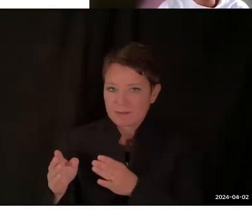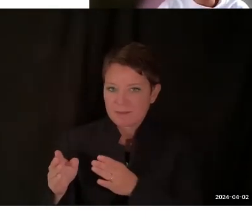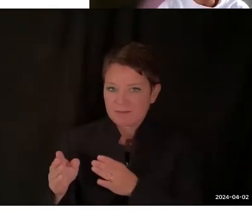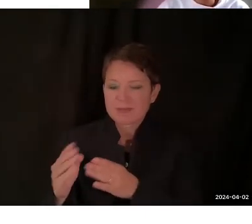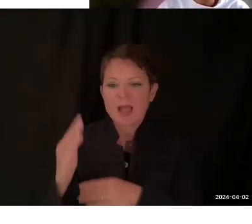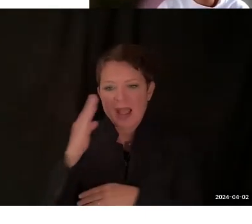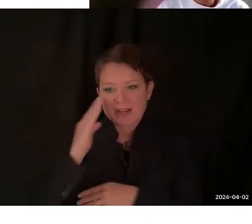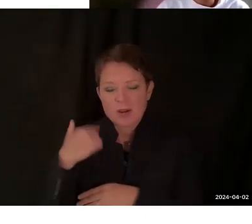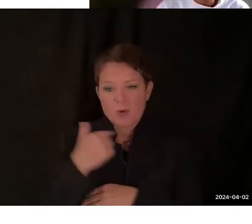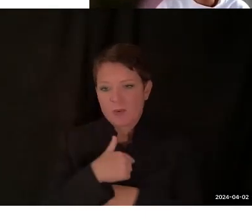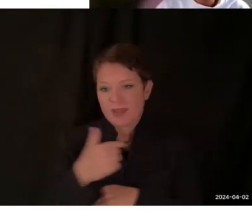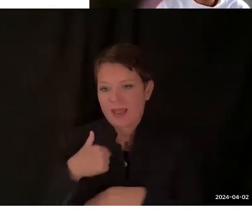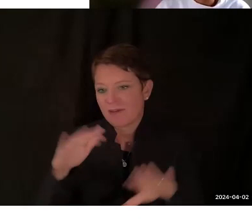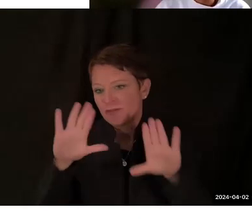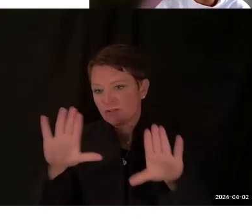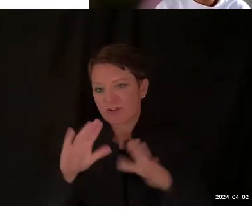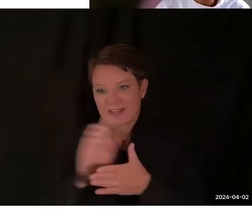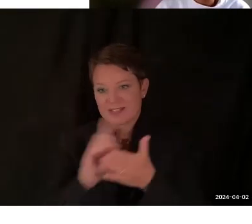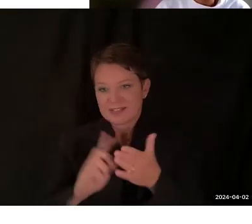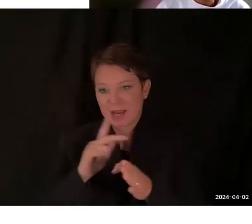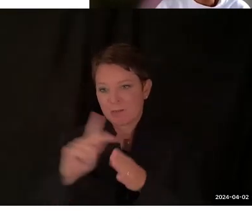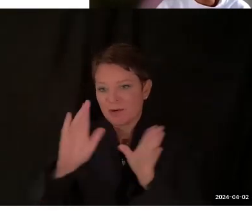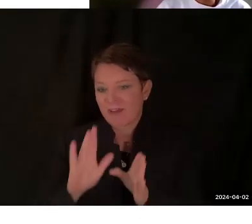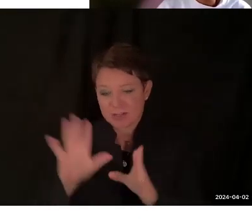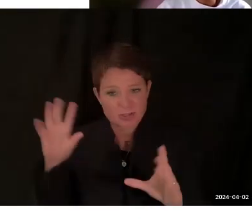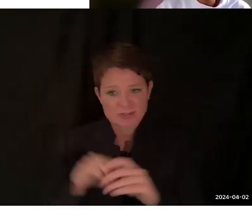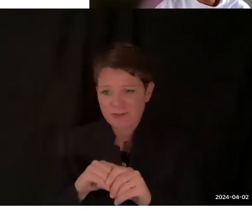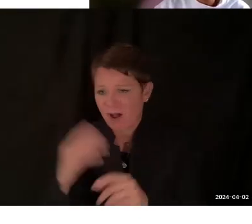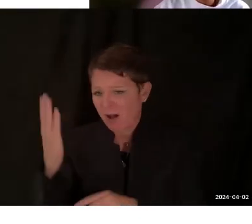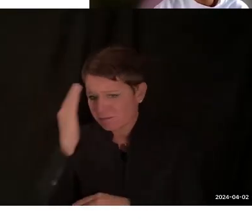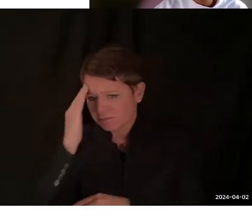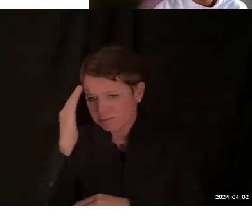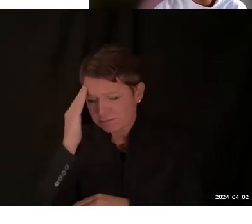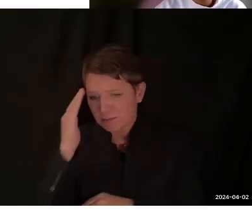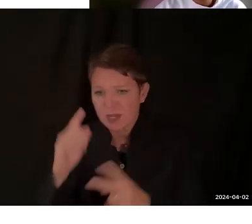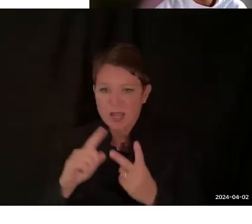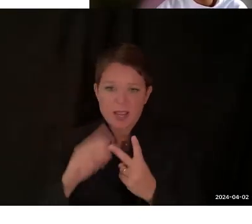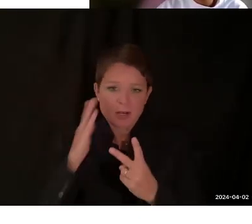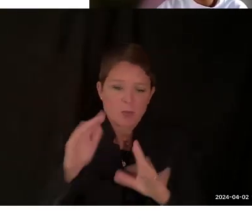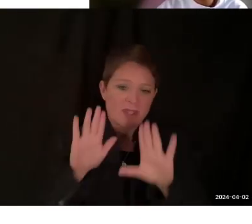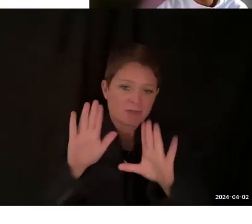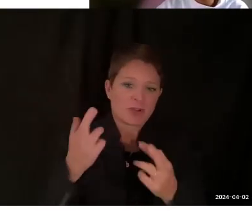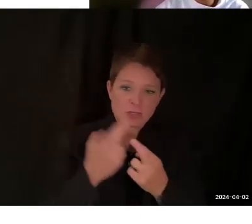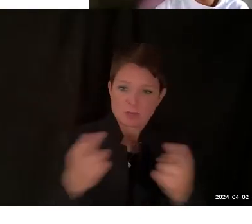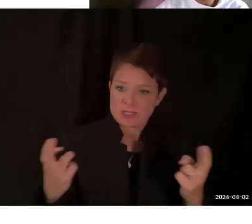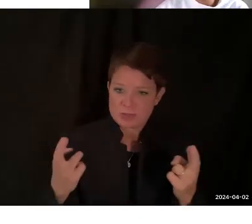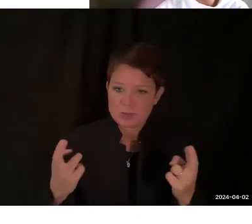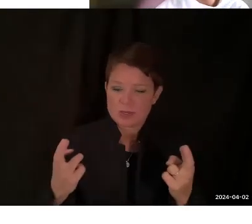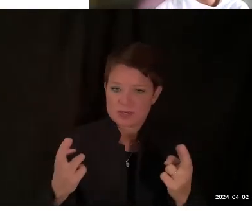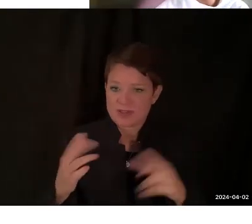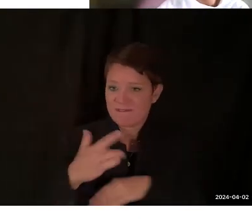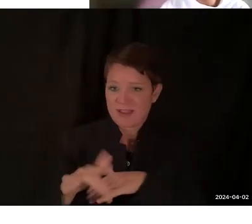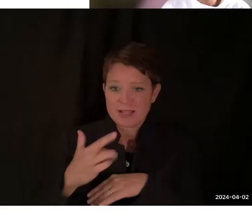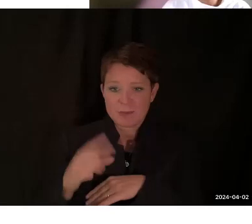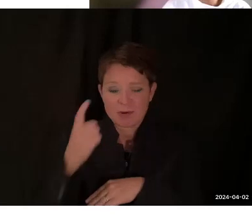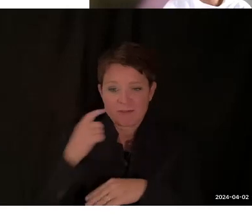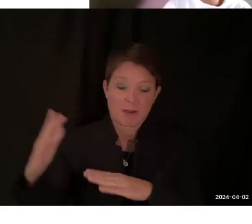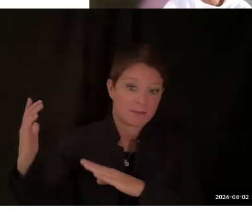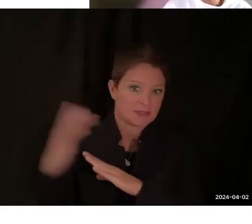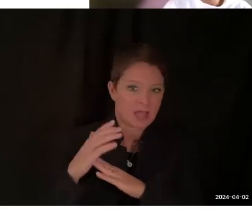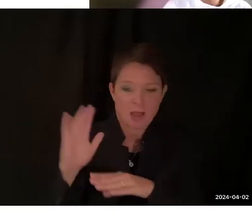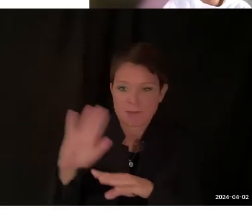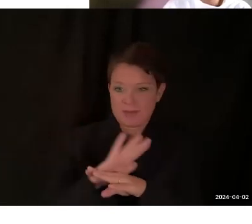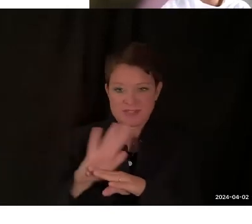I know we have some really great design professionals on the call and a really great resource available from these top-notch